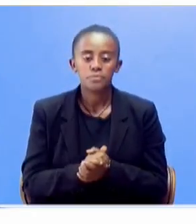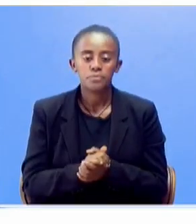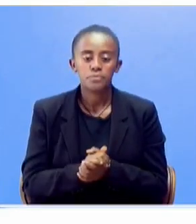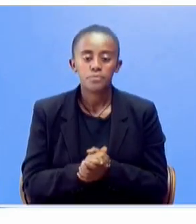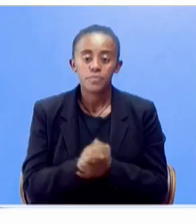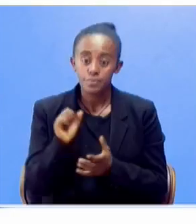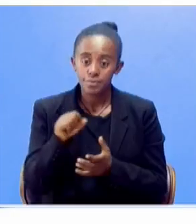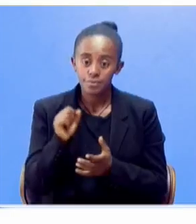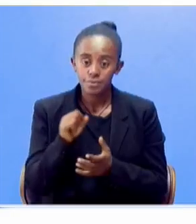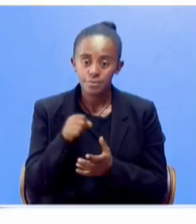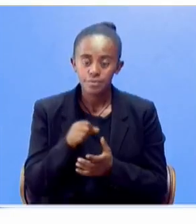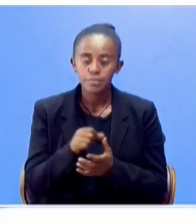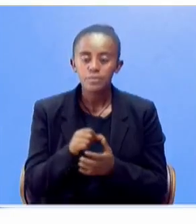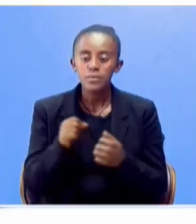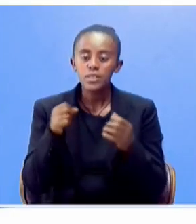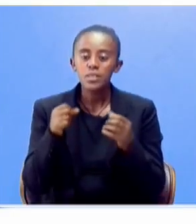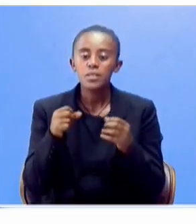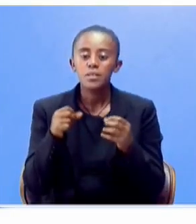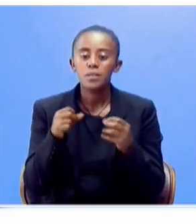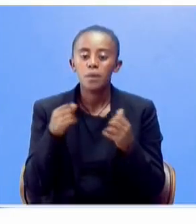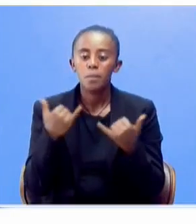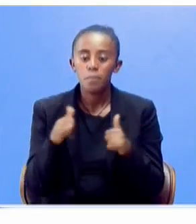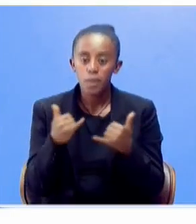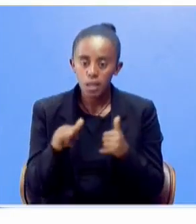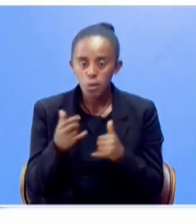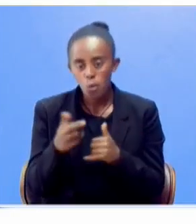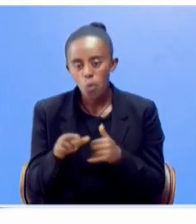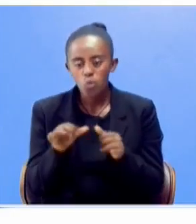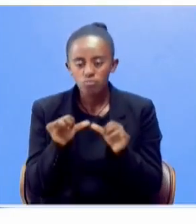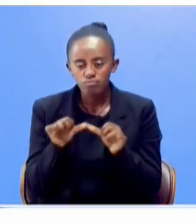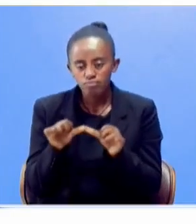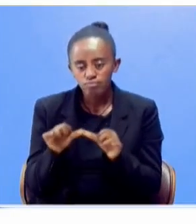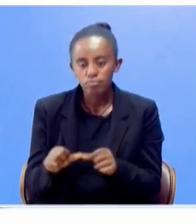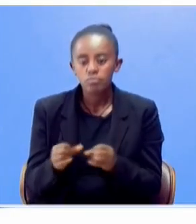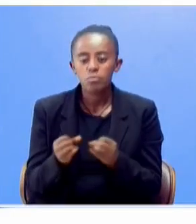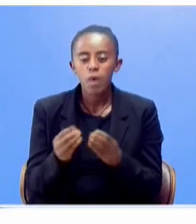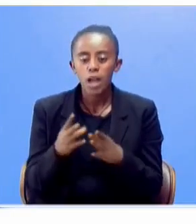yeah? Playing or spending much time